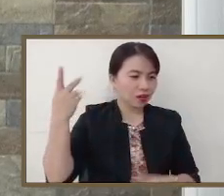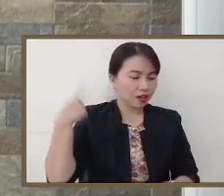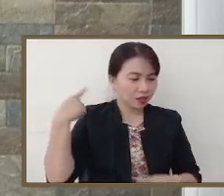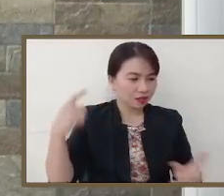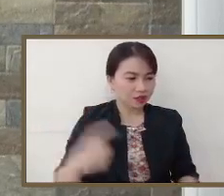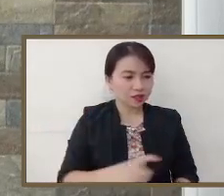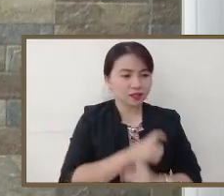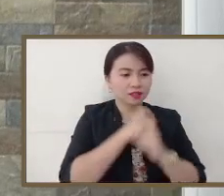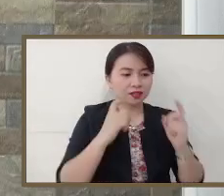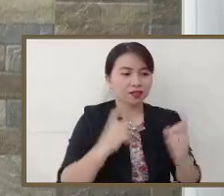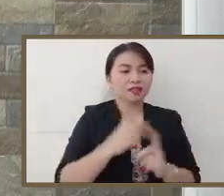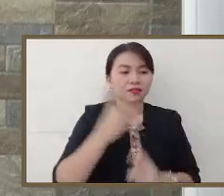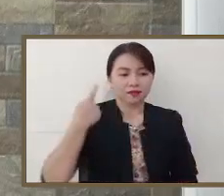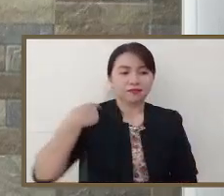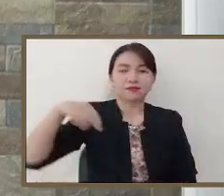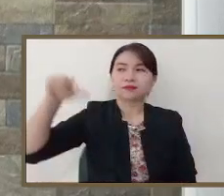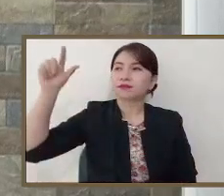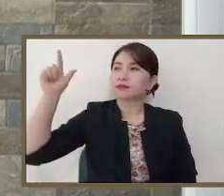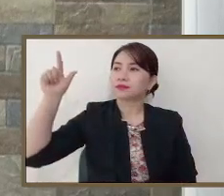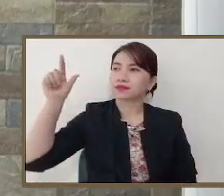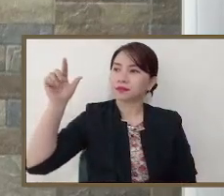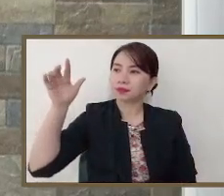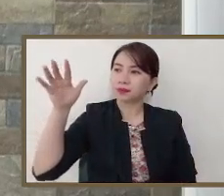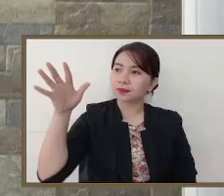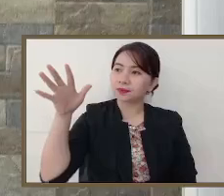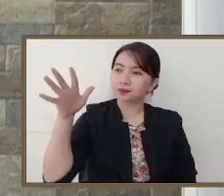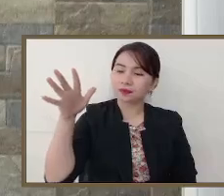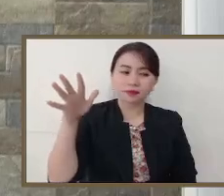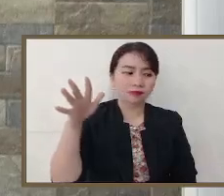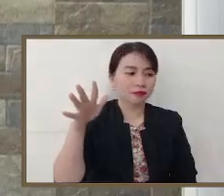Before there was sin, there was